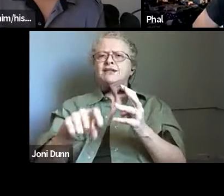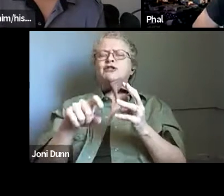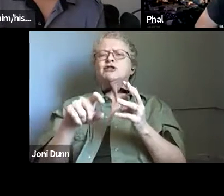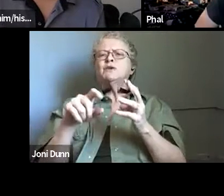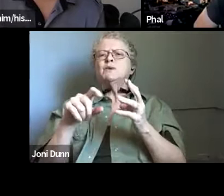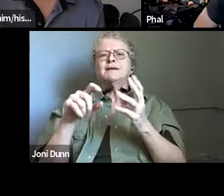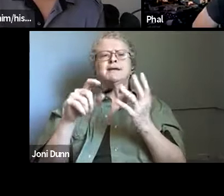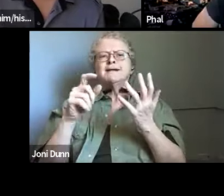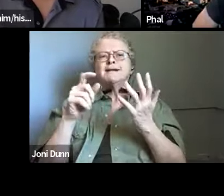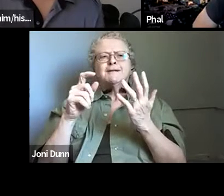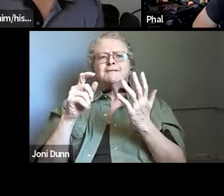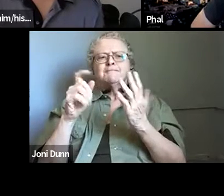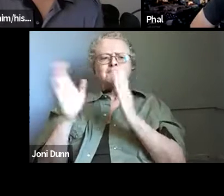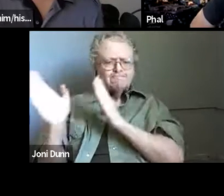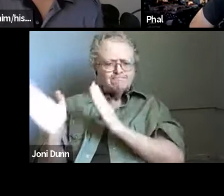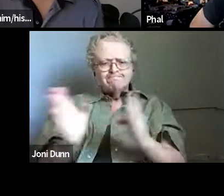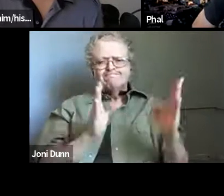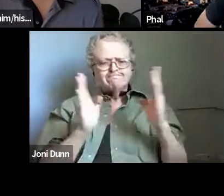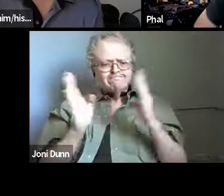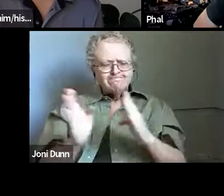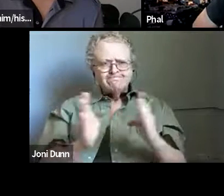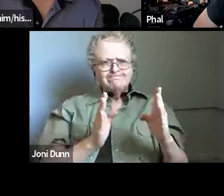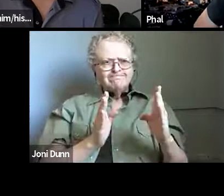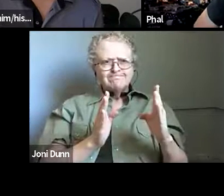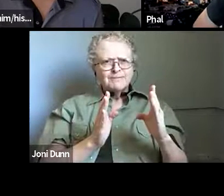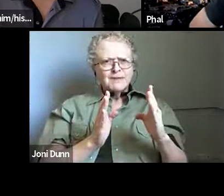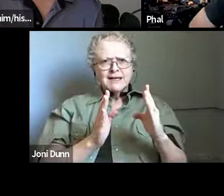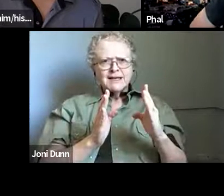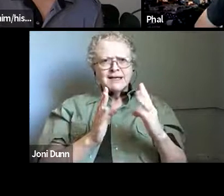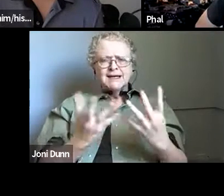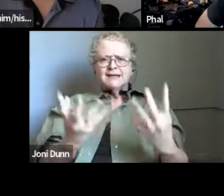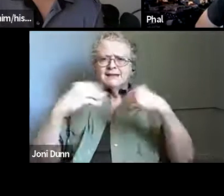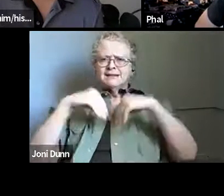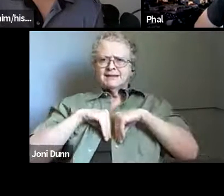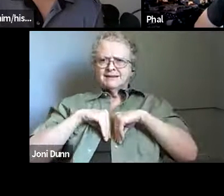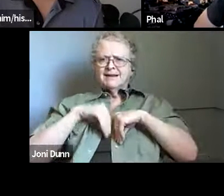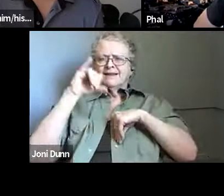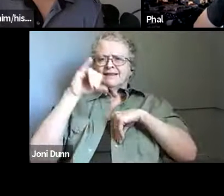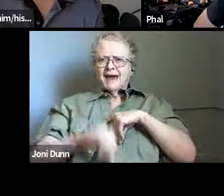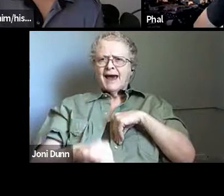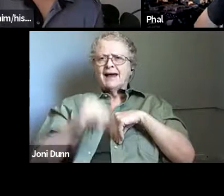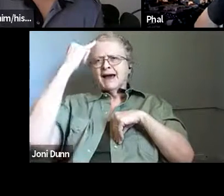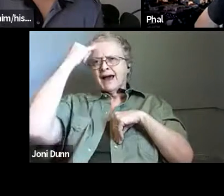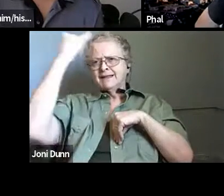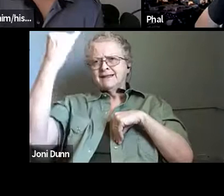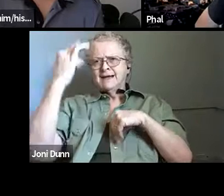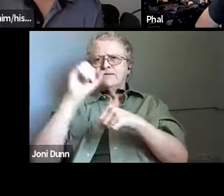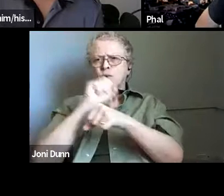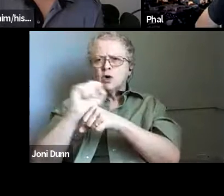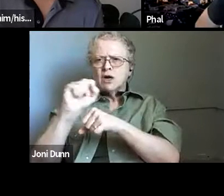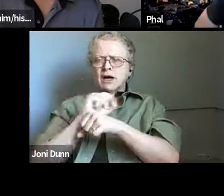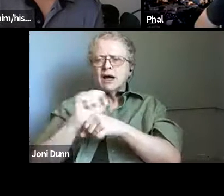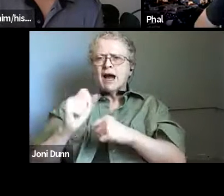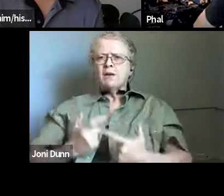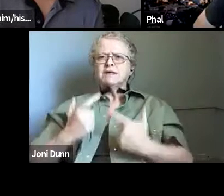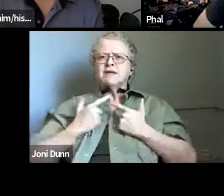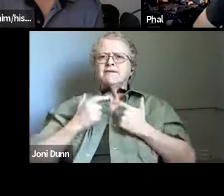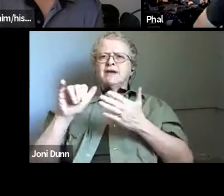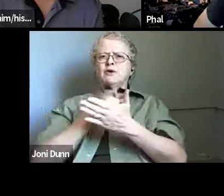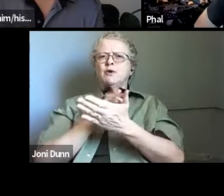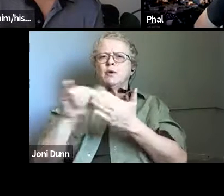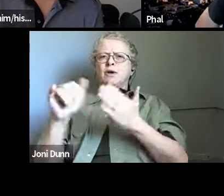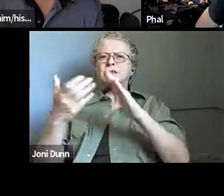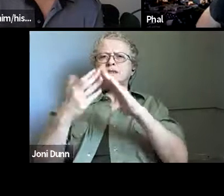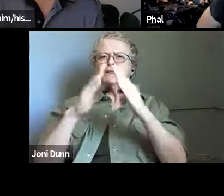kind of organizing work. And so to kind of pivot a little bit, so I was living in New York City and got involved in